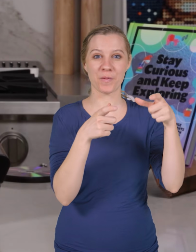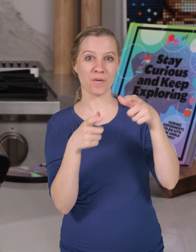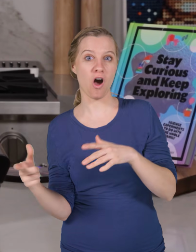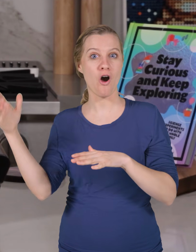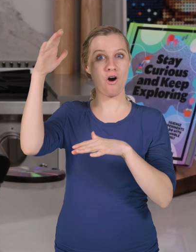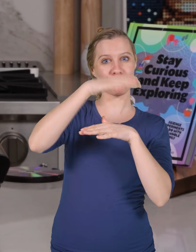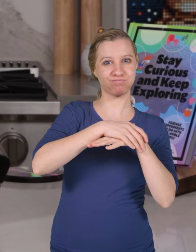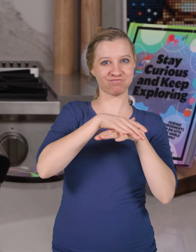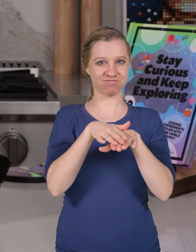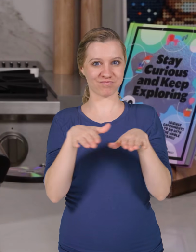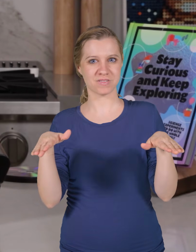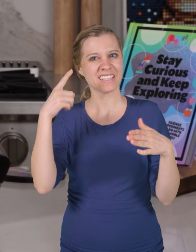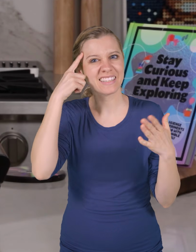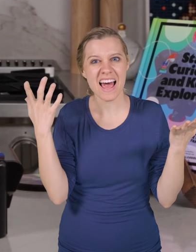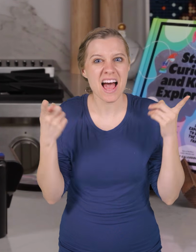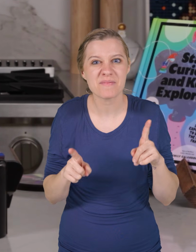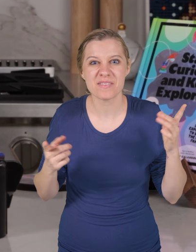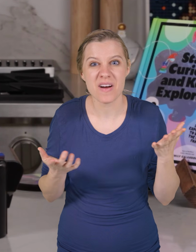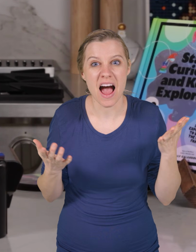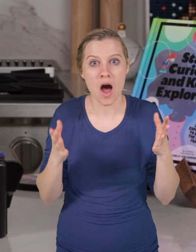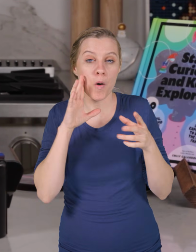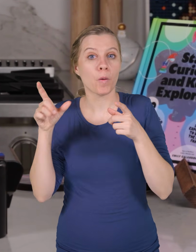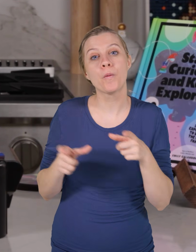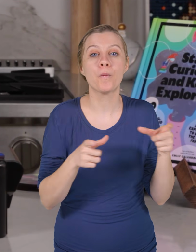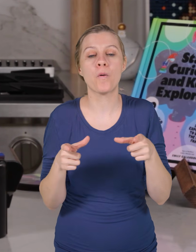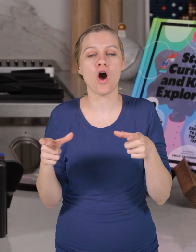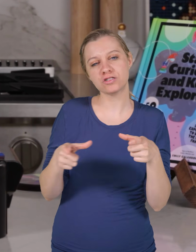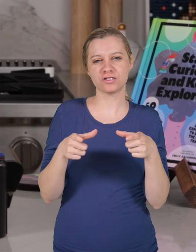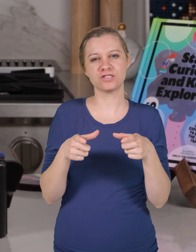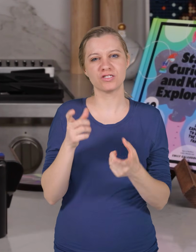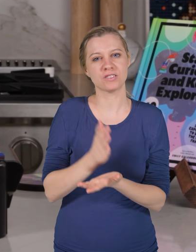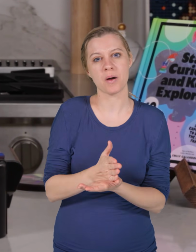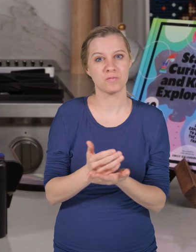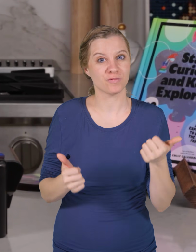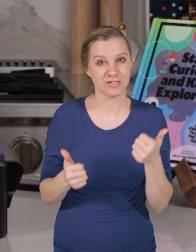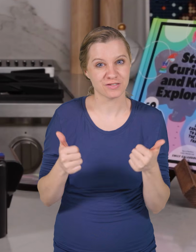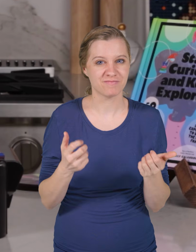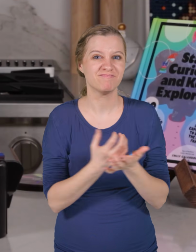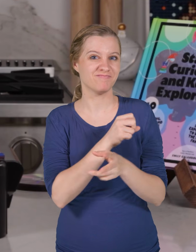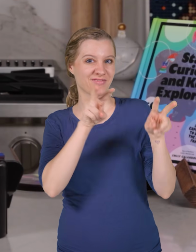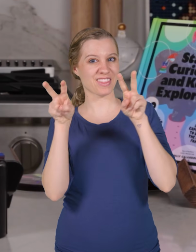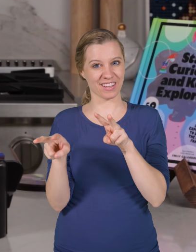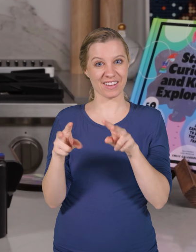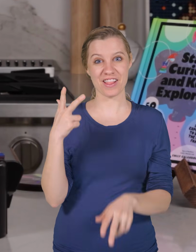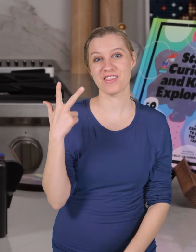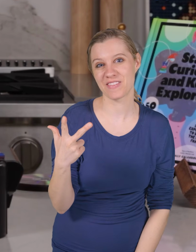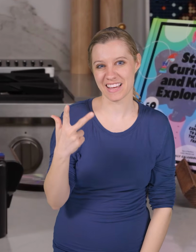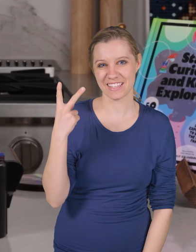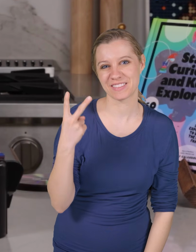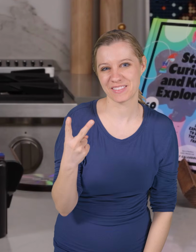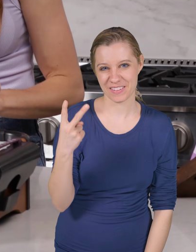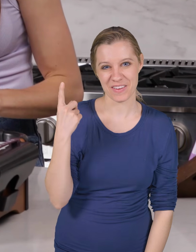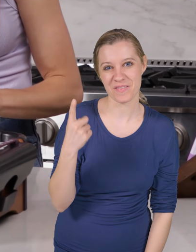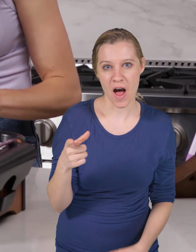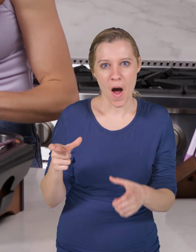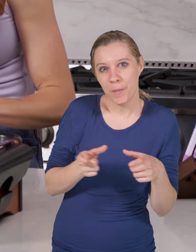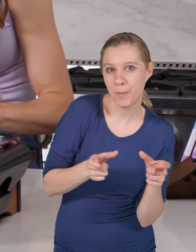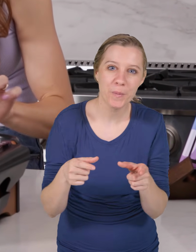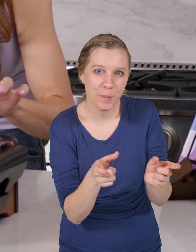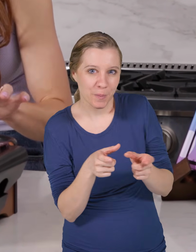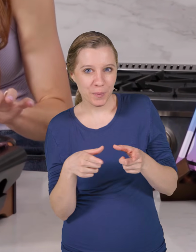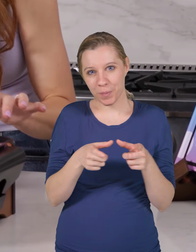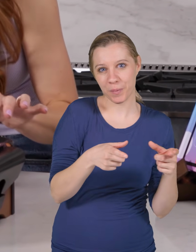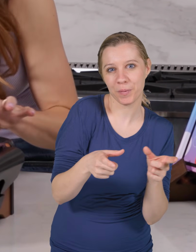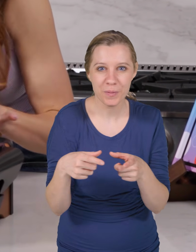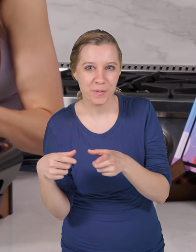right on the surface. What do you think will happen? Will it glide or will it stop? Let's check it out. 3, 2,